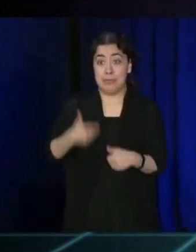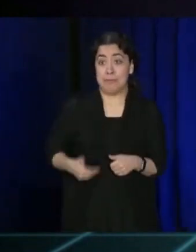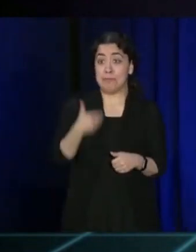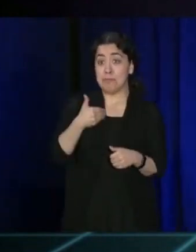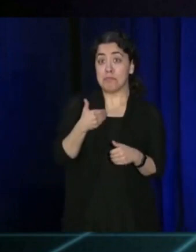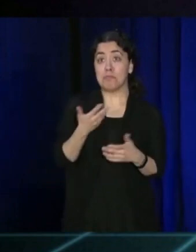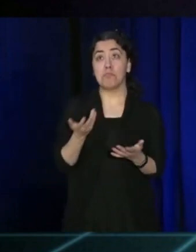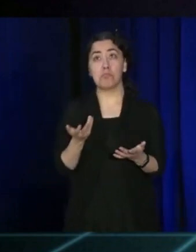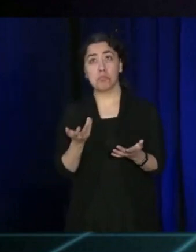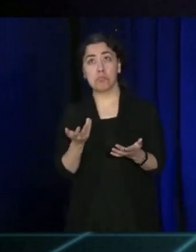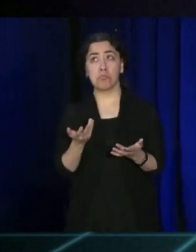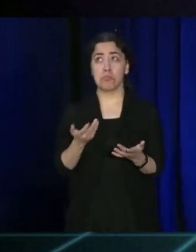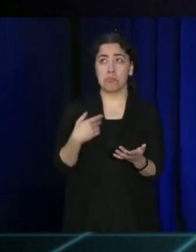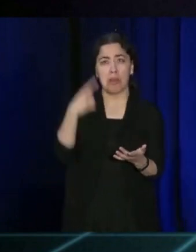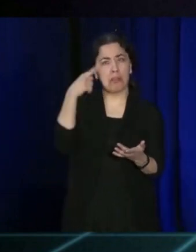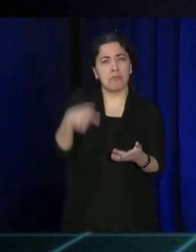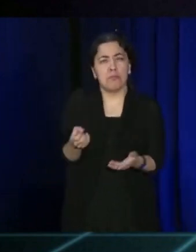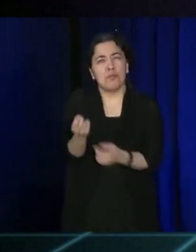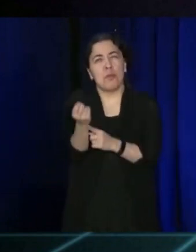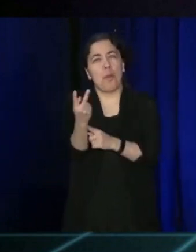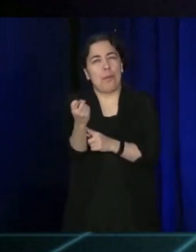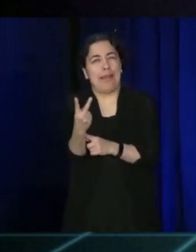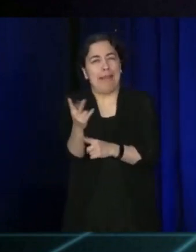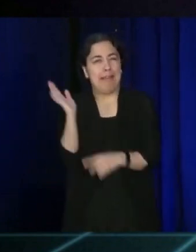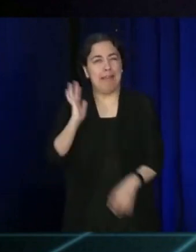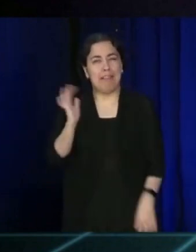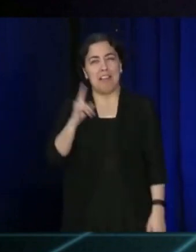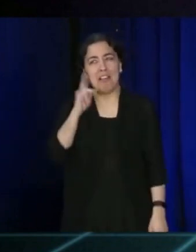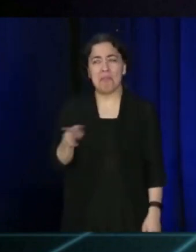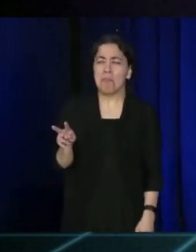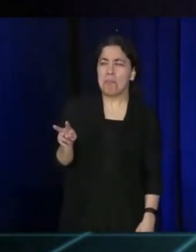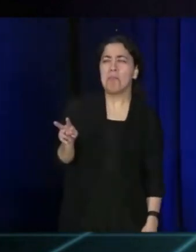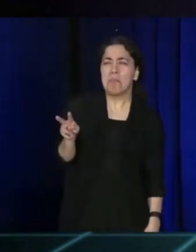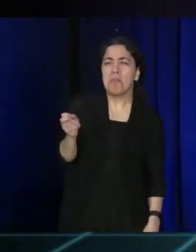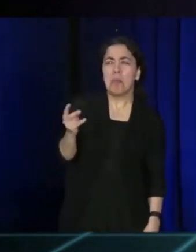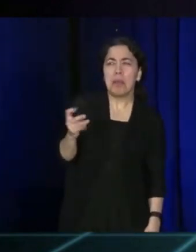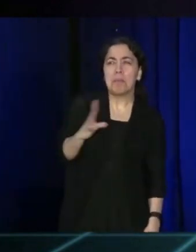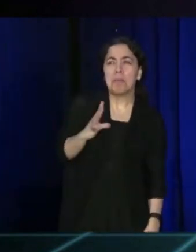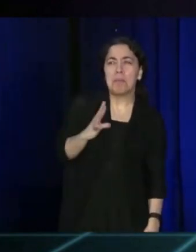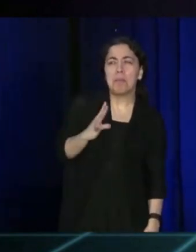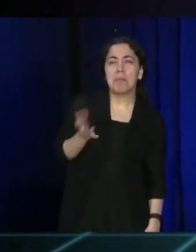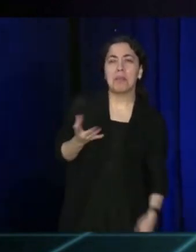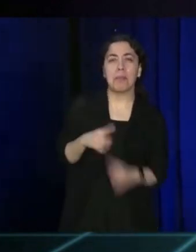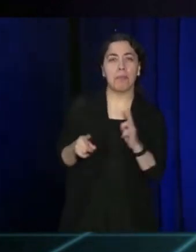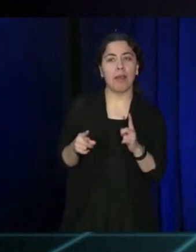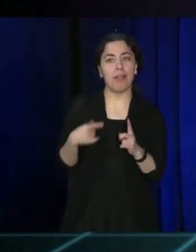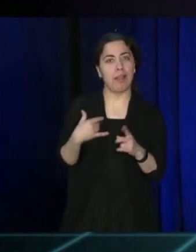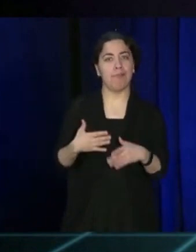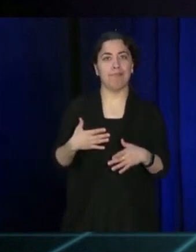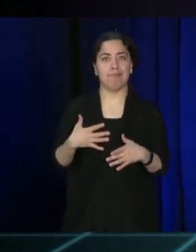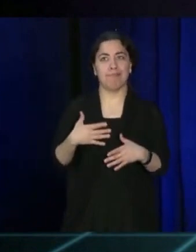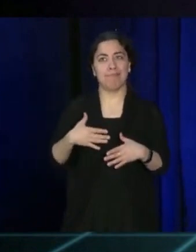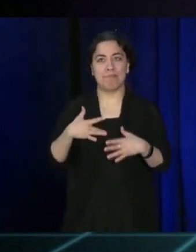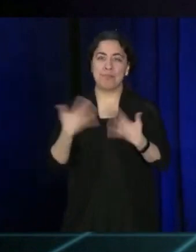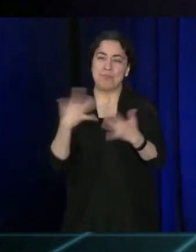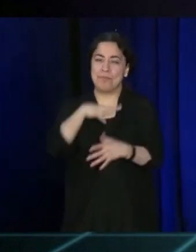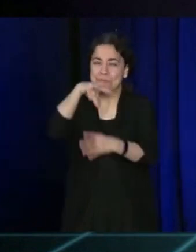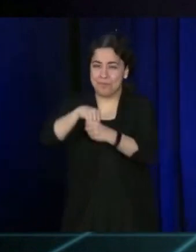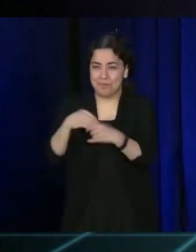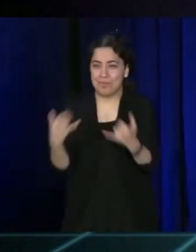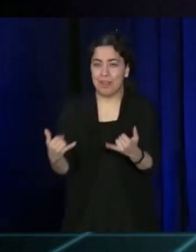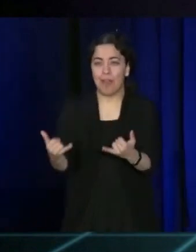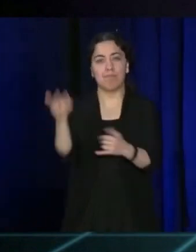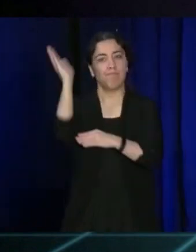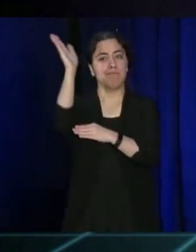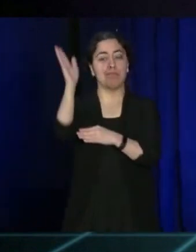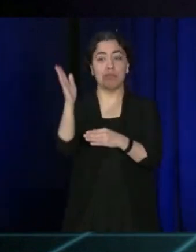I thought React was okay, so like it was fine, but I'm glad that I'm a part of React community now. And also